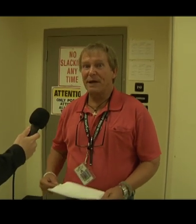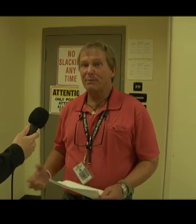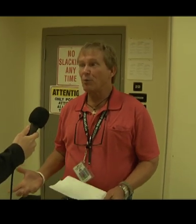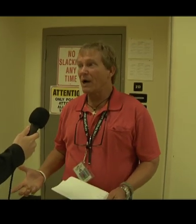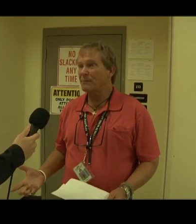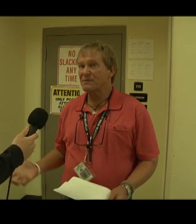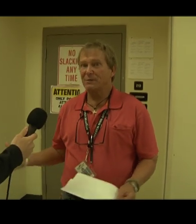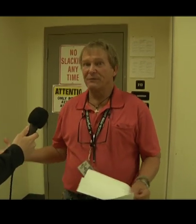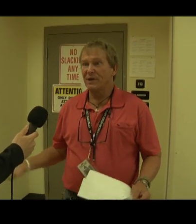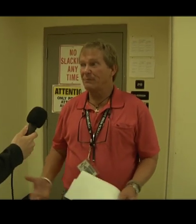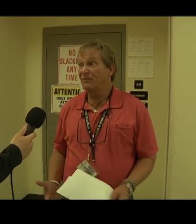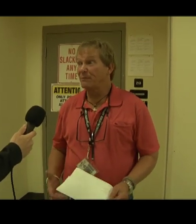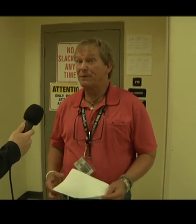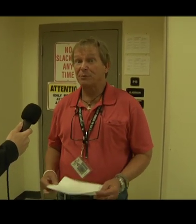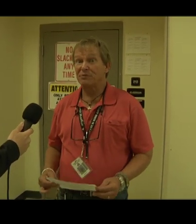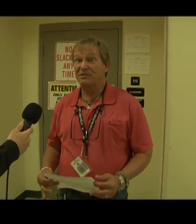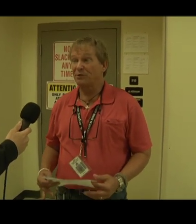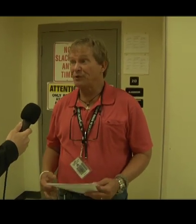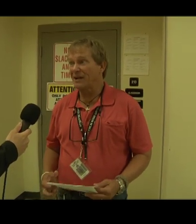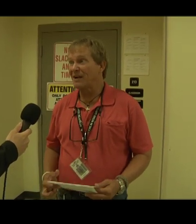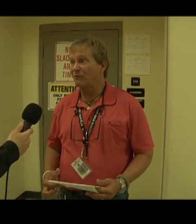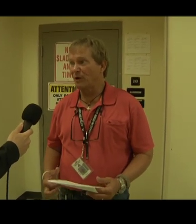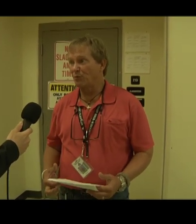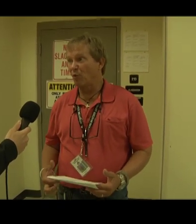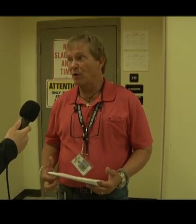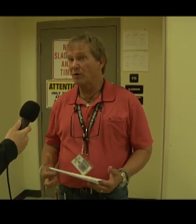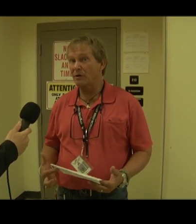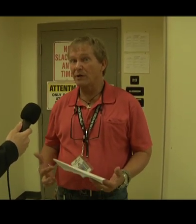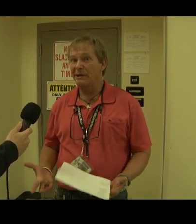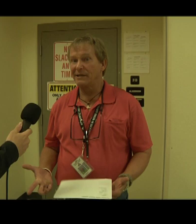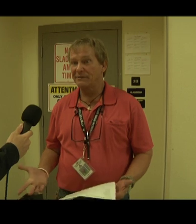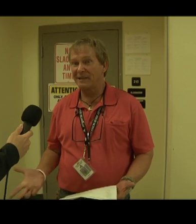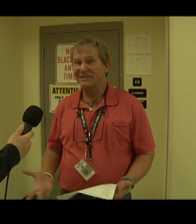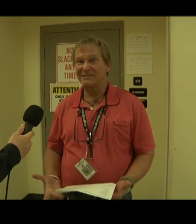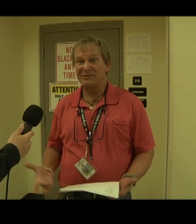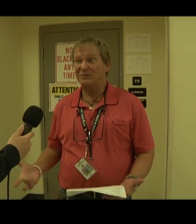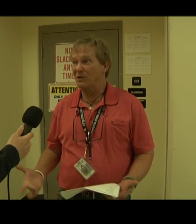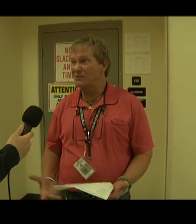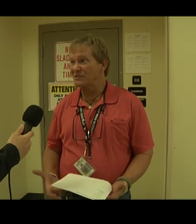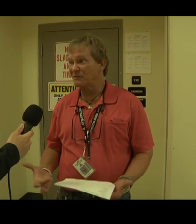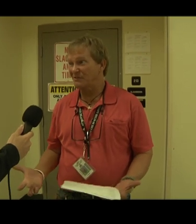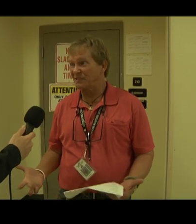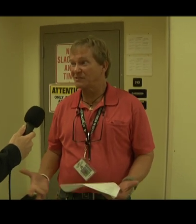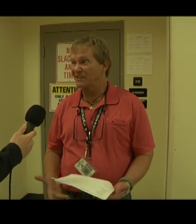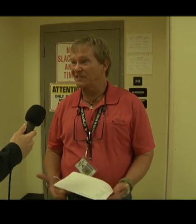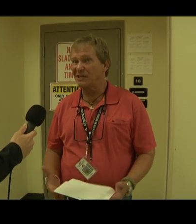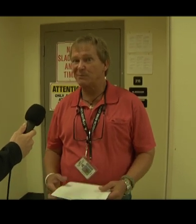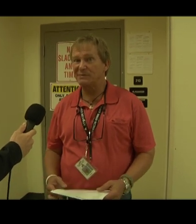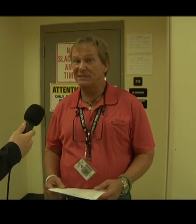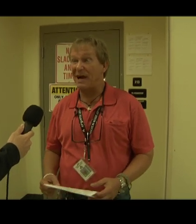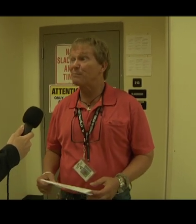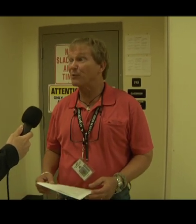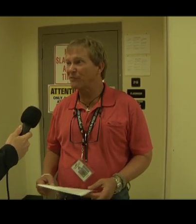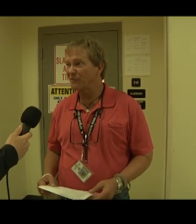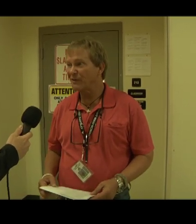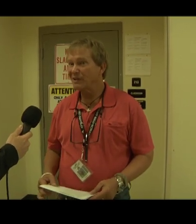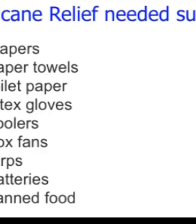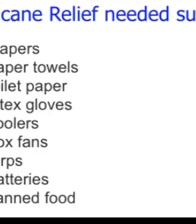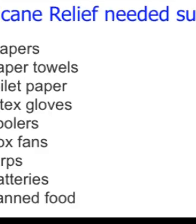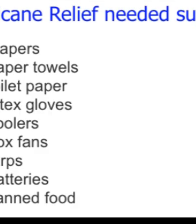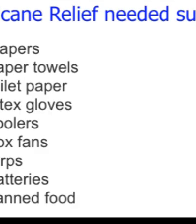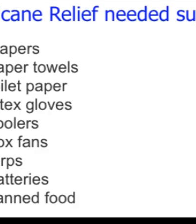taking baby wipes. Believe it or not, some people still do not have running water, and they can use those to at least clean up.